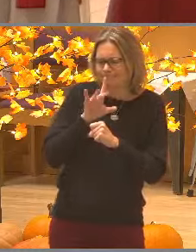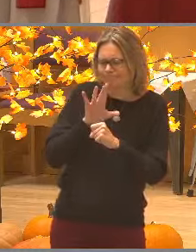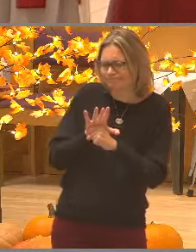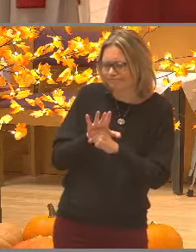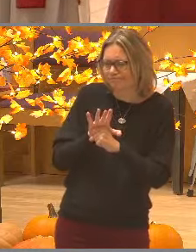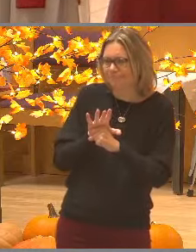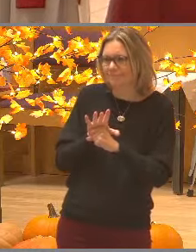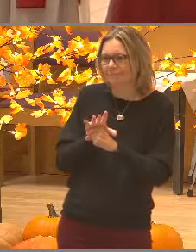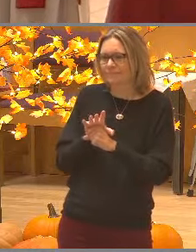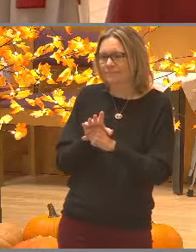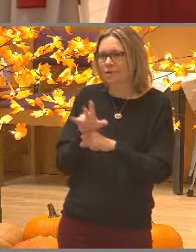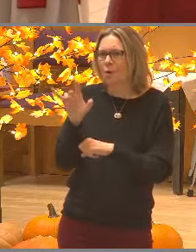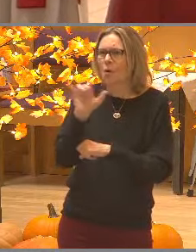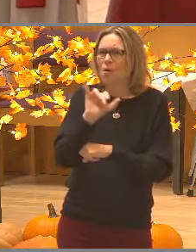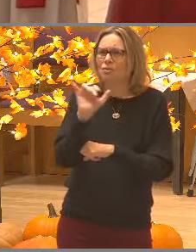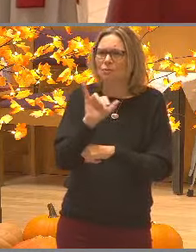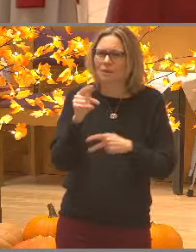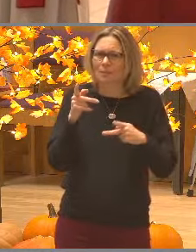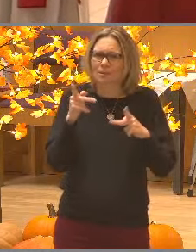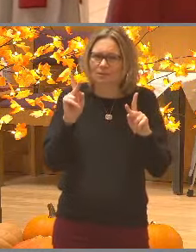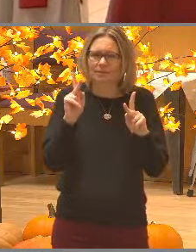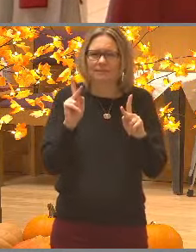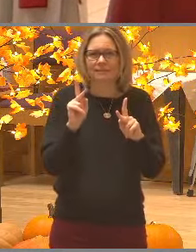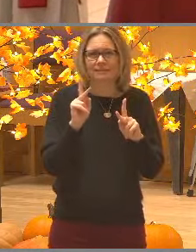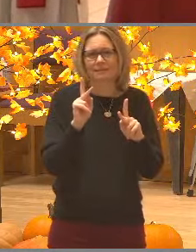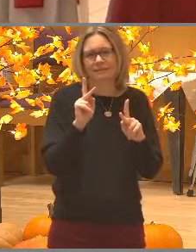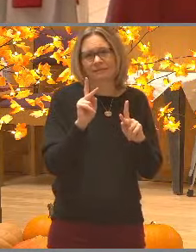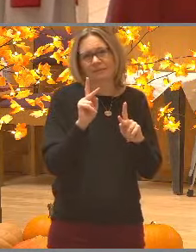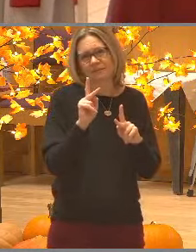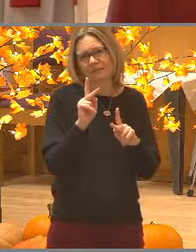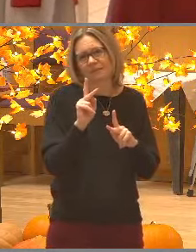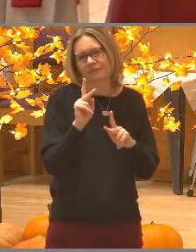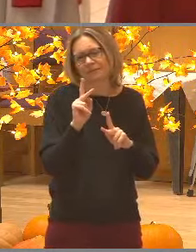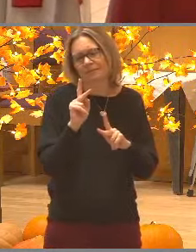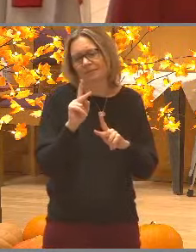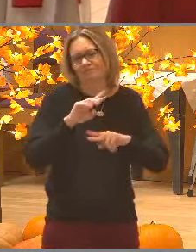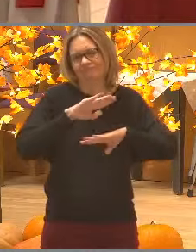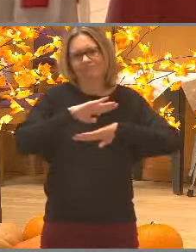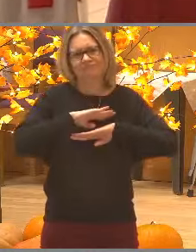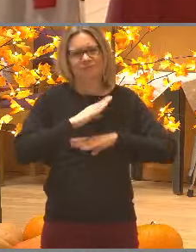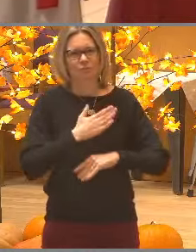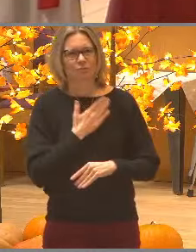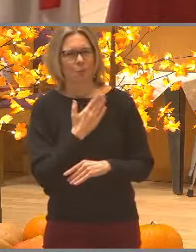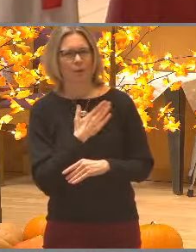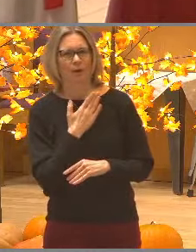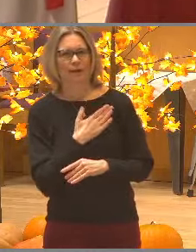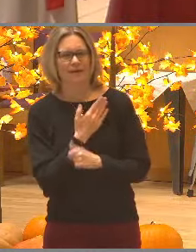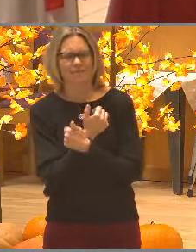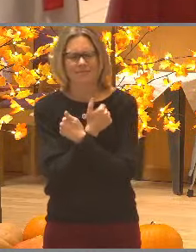also an opportunity to make our joy complete in